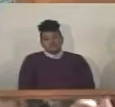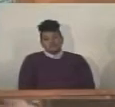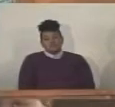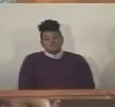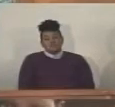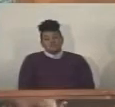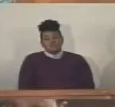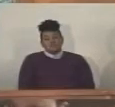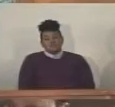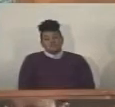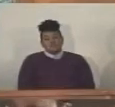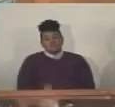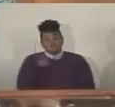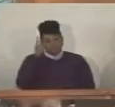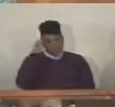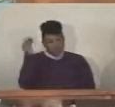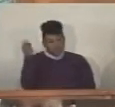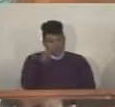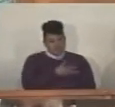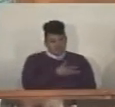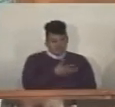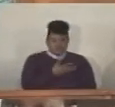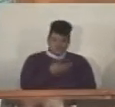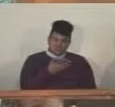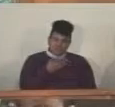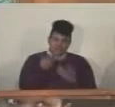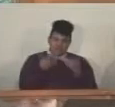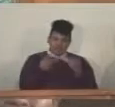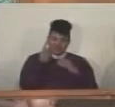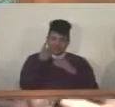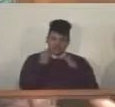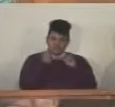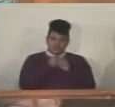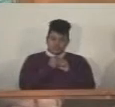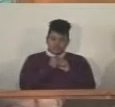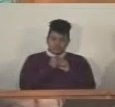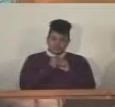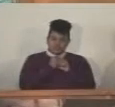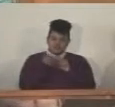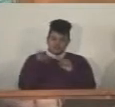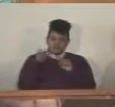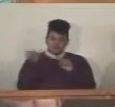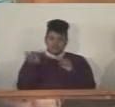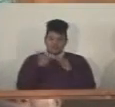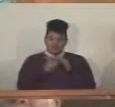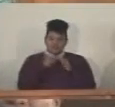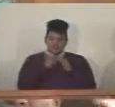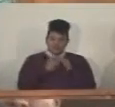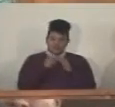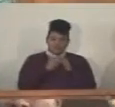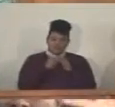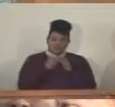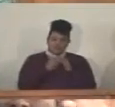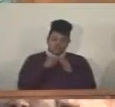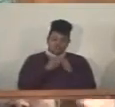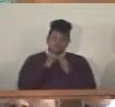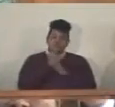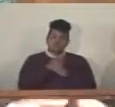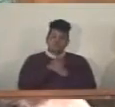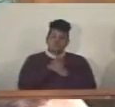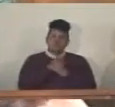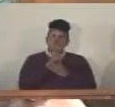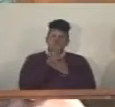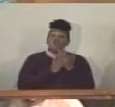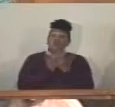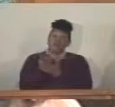it needs a little tidying there, because there is going to be great uncertainty. I might find a situation where